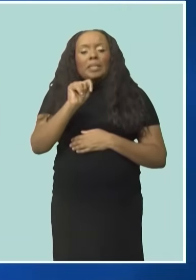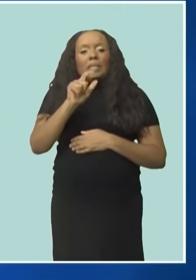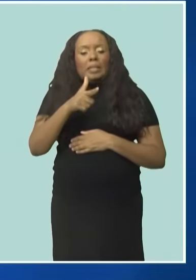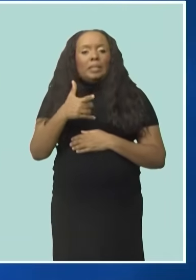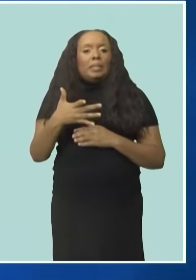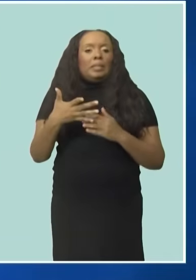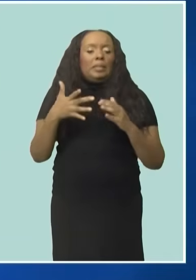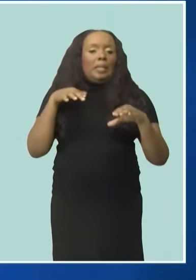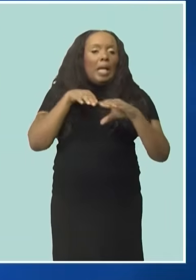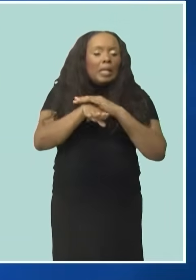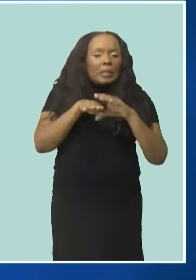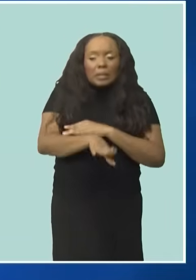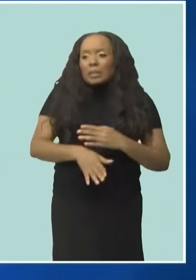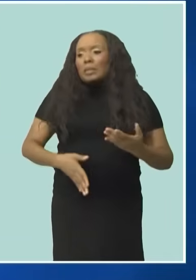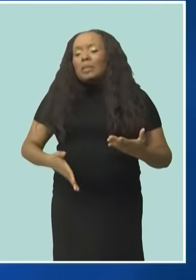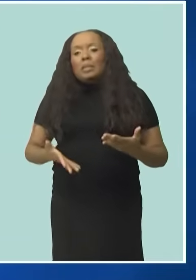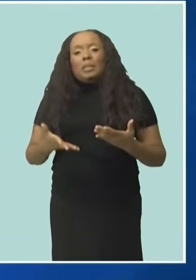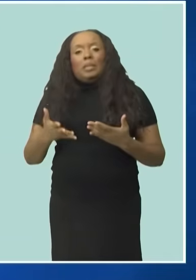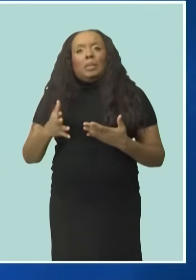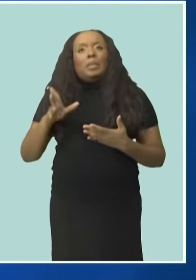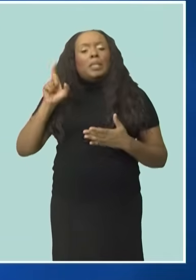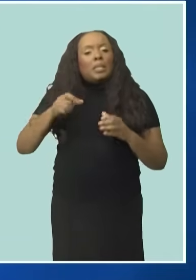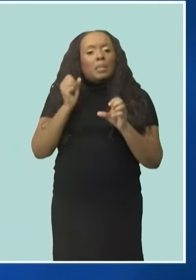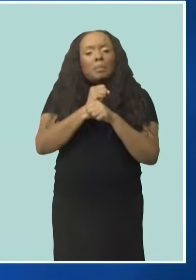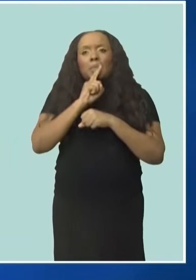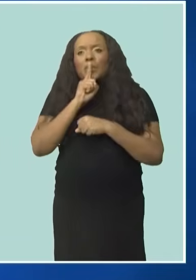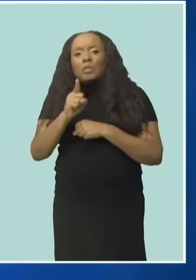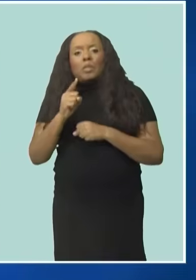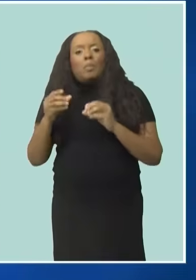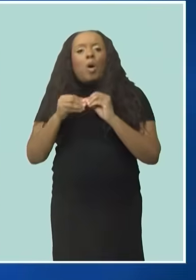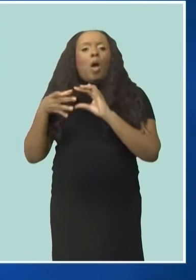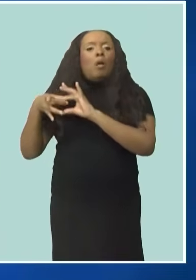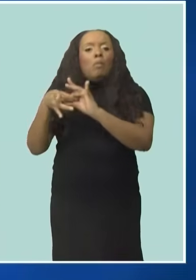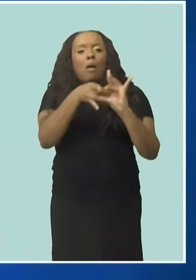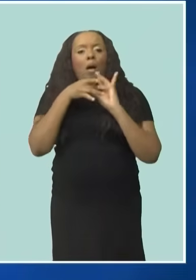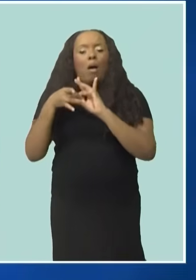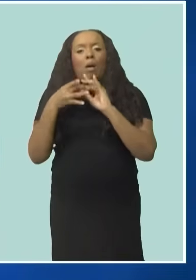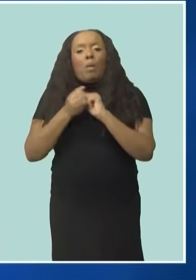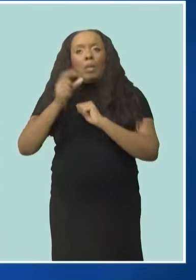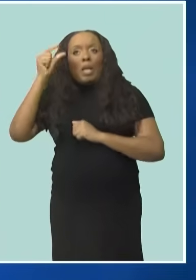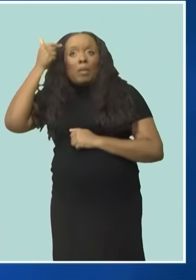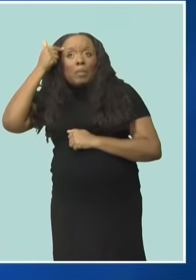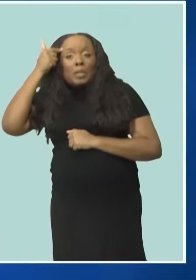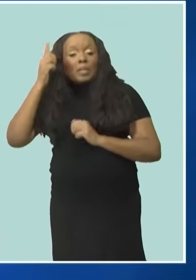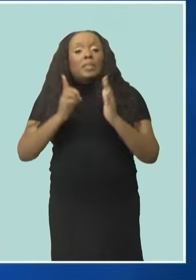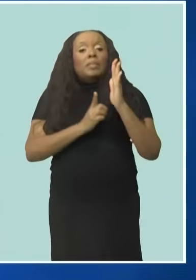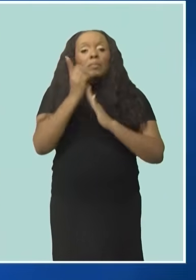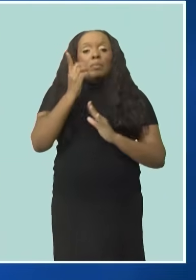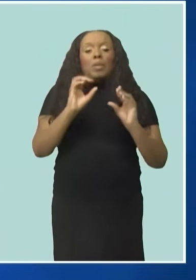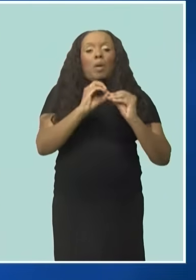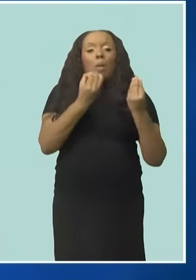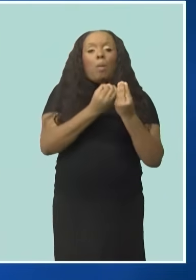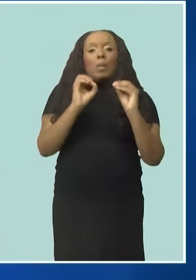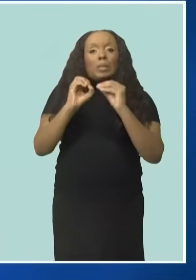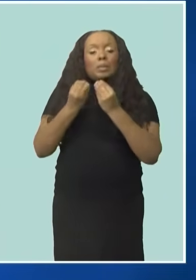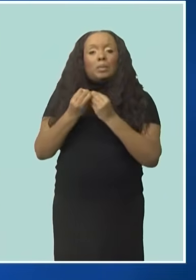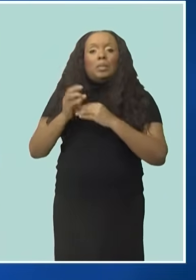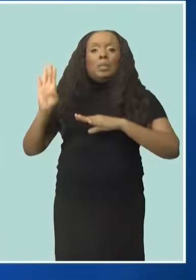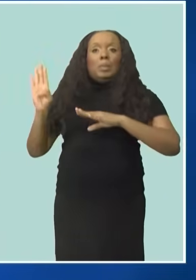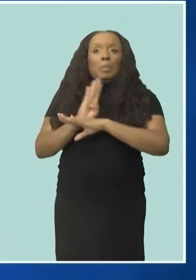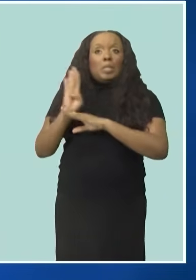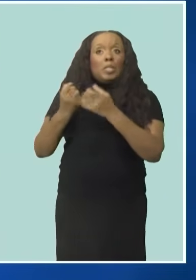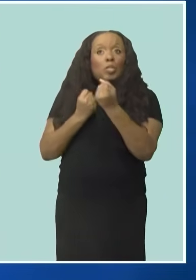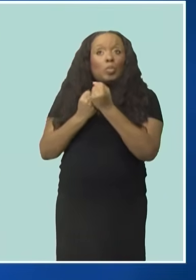speaking about. We need to strengthen collaboration between governments, development organizations, and business support organizations,